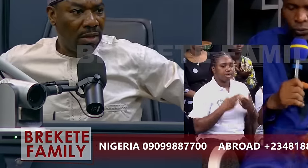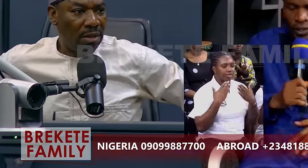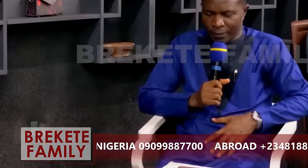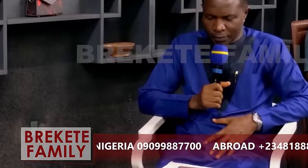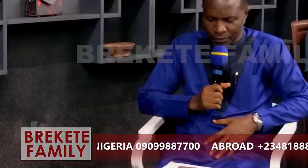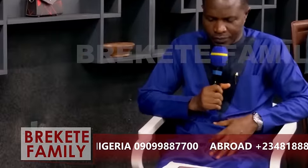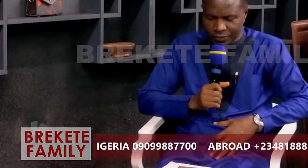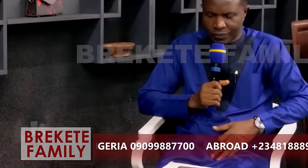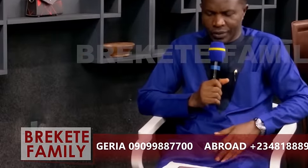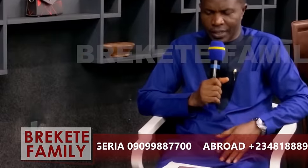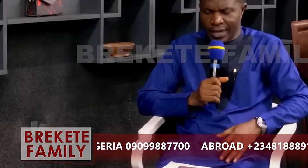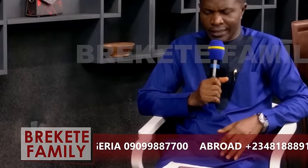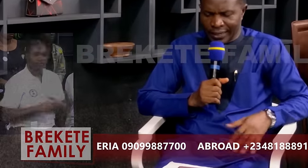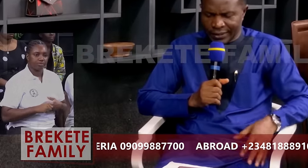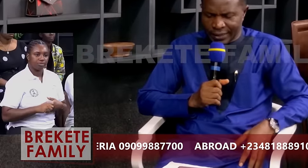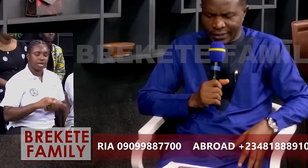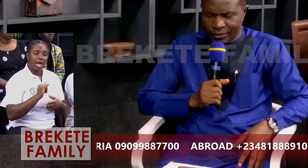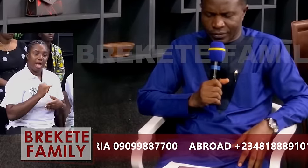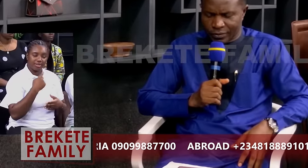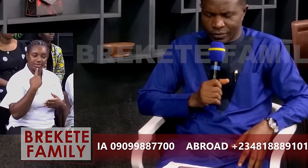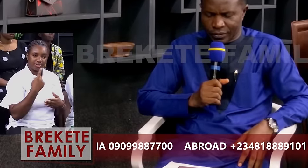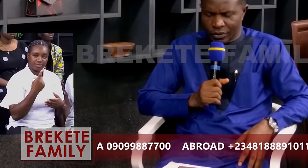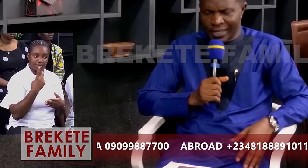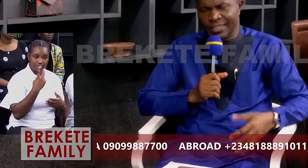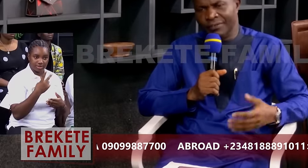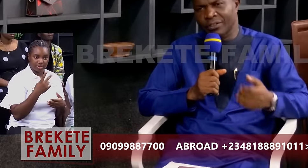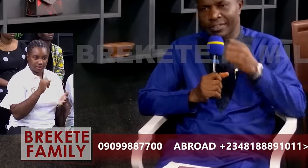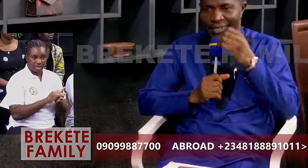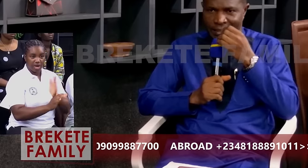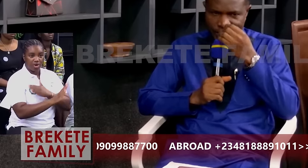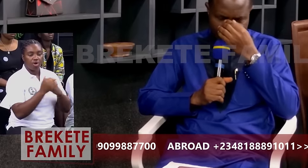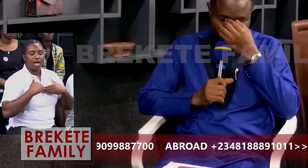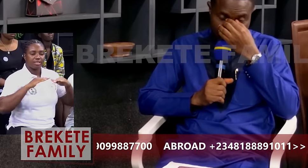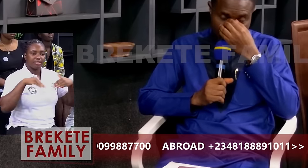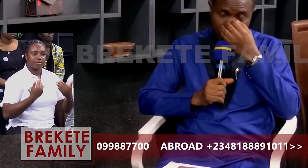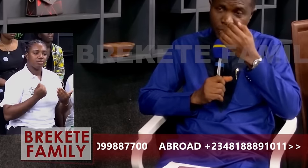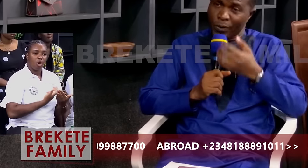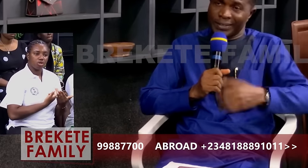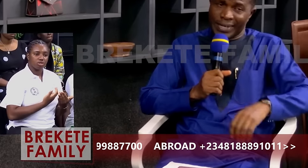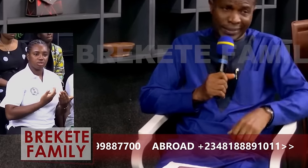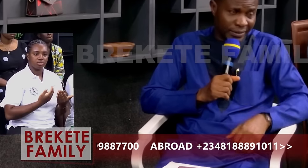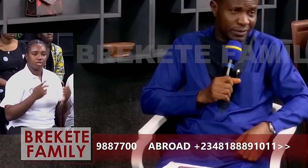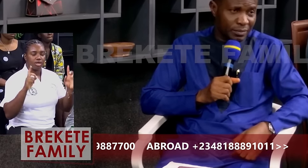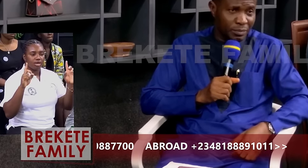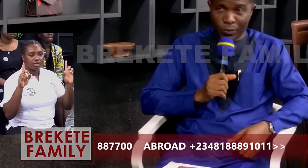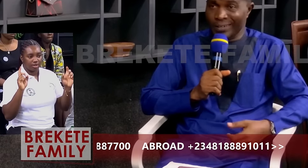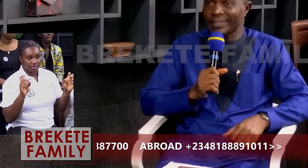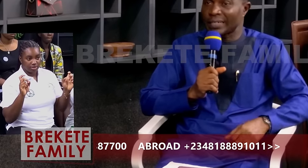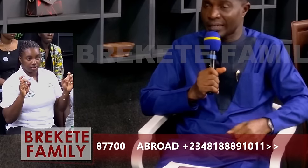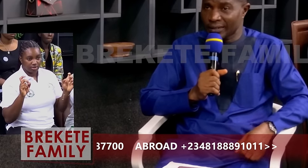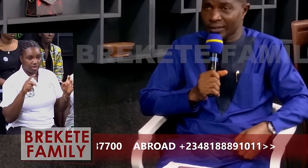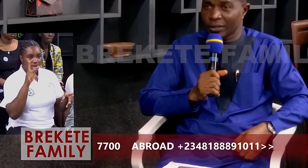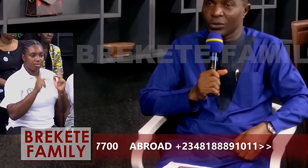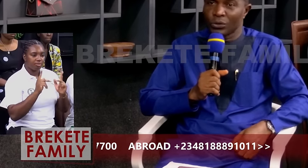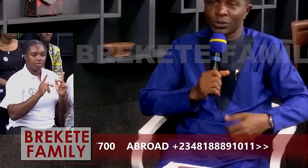So, I realized that God has given us a task. People are dying. People are